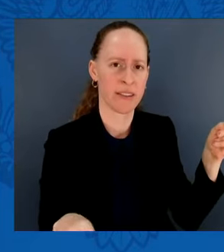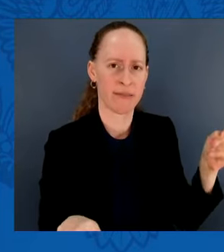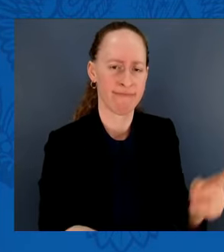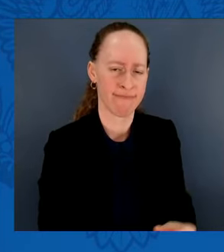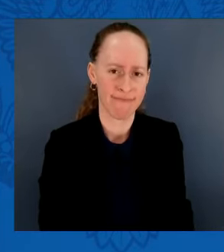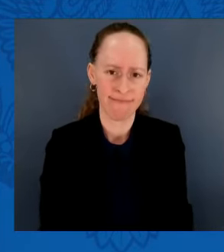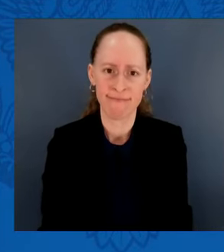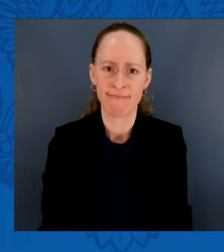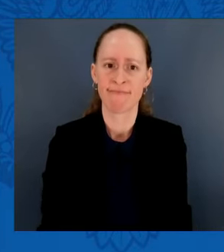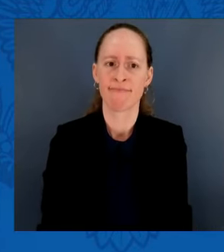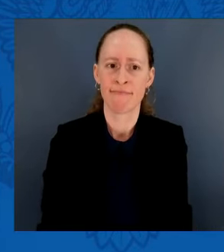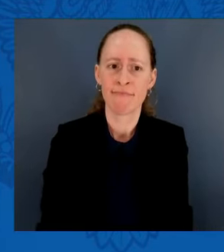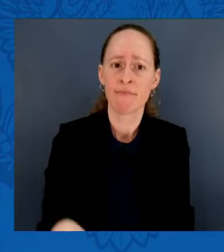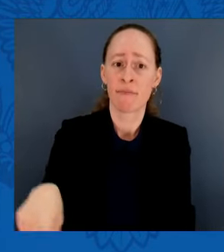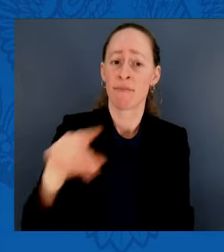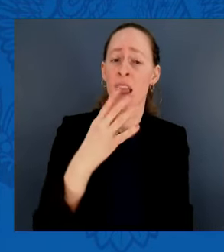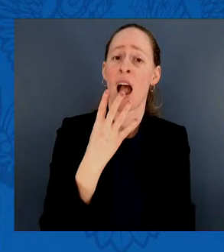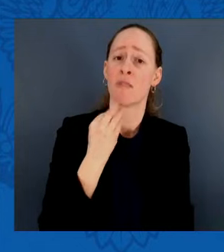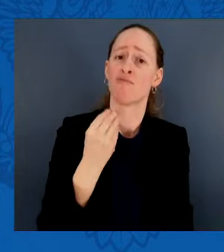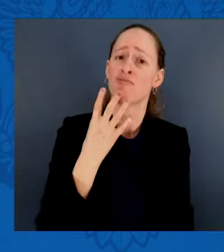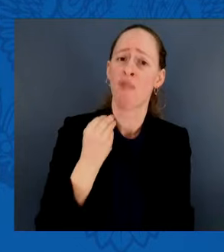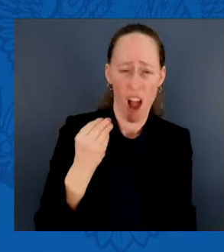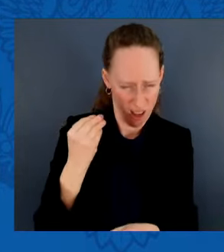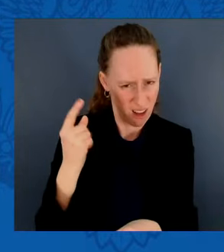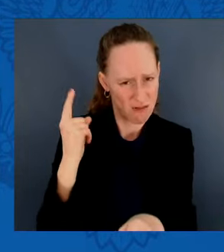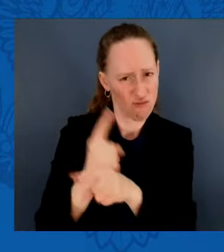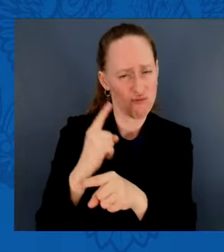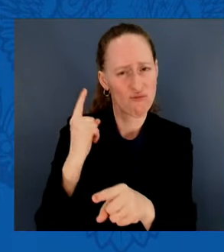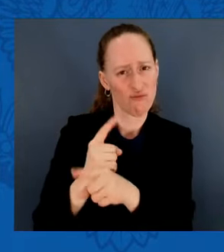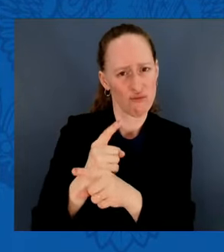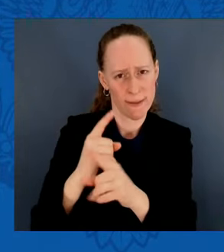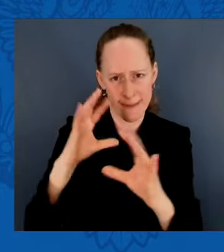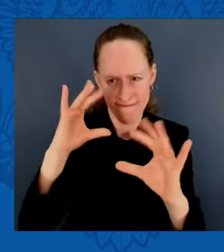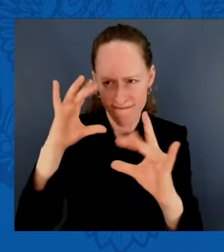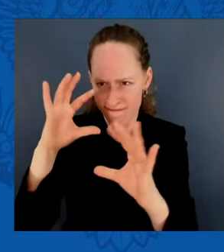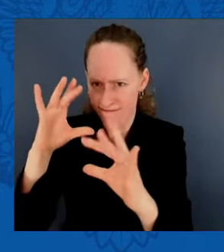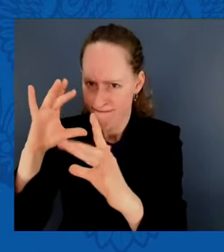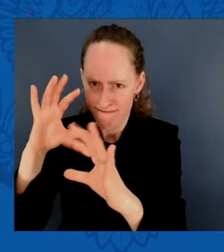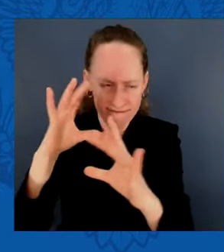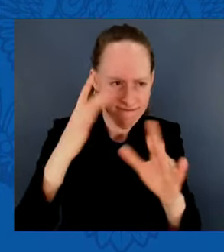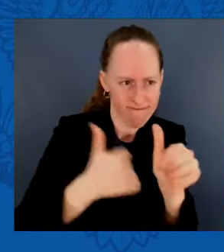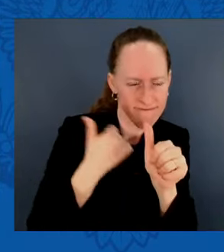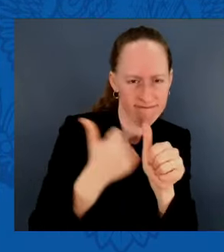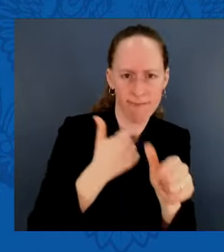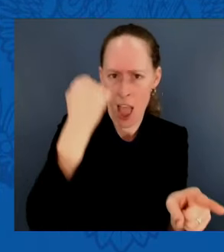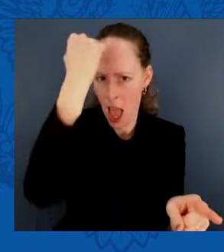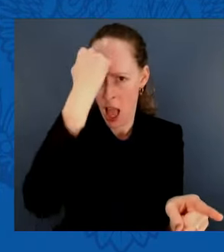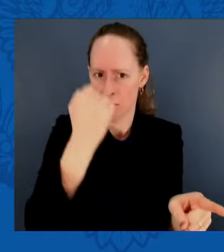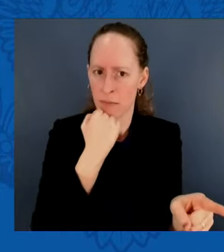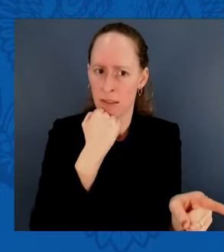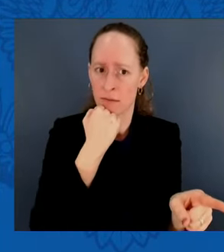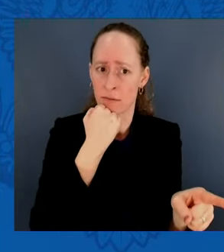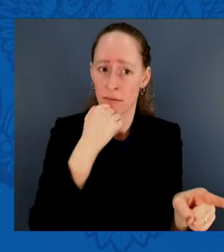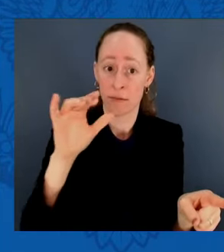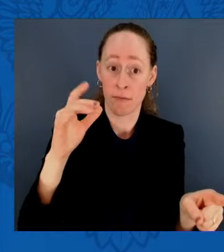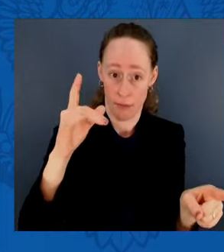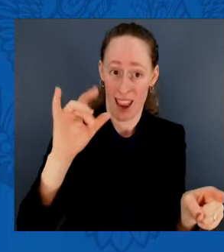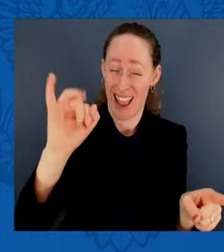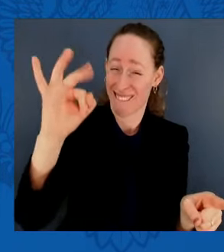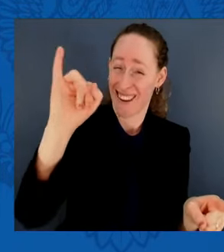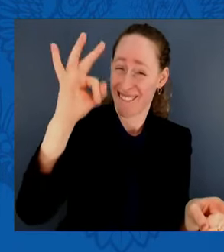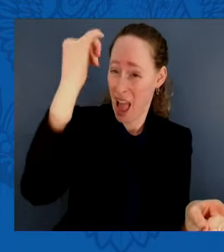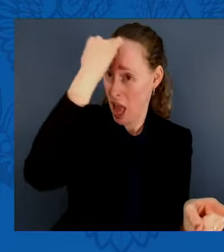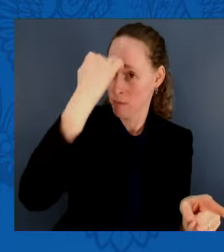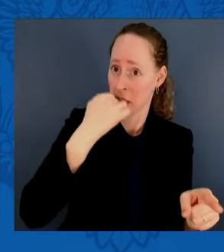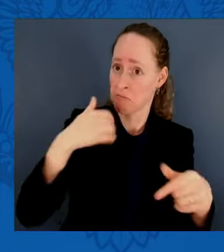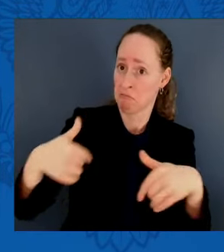Hamas ended this conflict by releasing hostages, laying down arms, could end it by releasing the hostages, laying